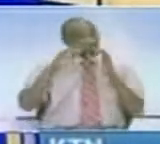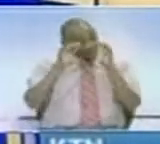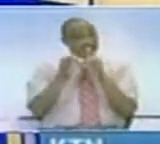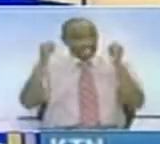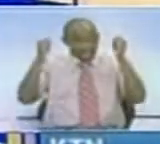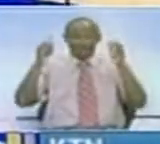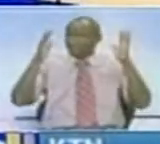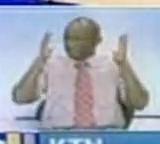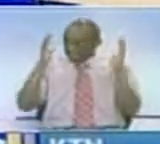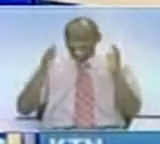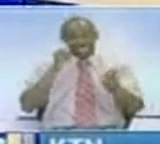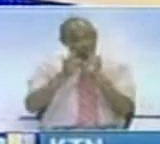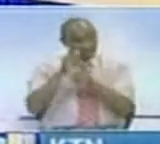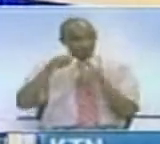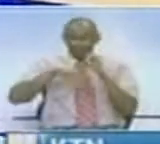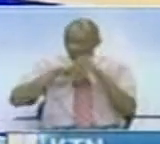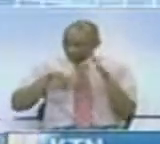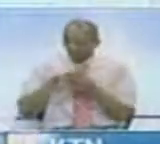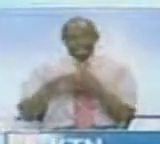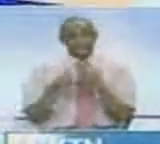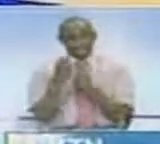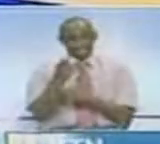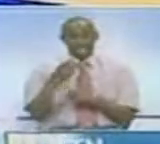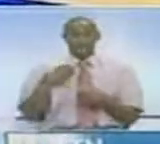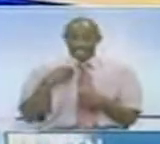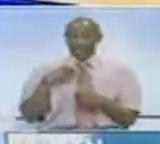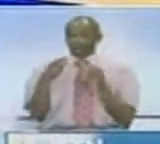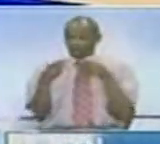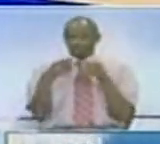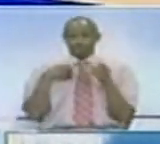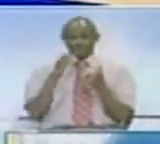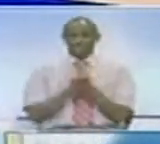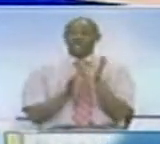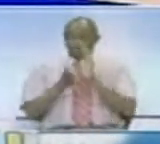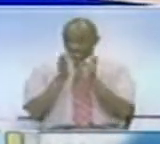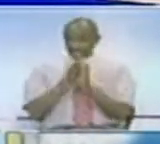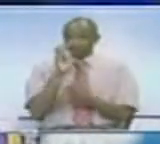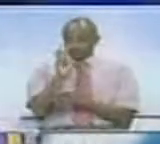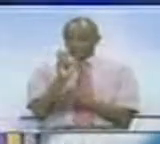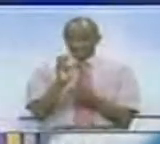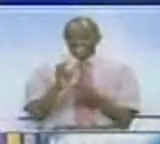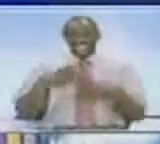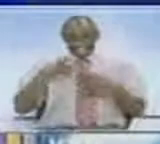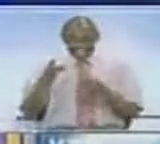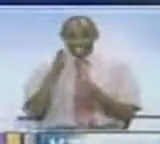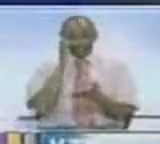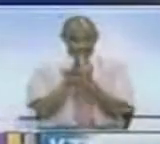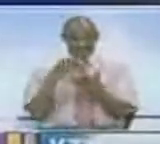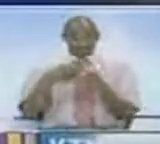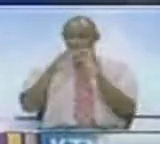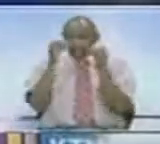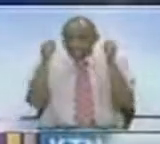world's biggest footballing event. And we shall take a very quick look at some of the interesting facts about the World